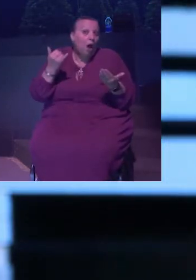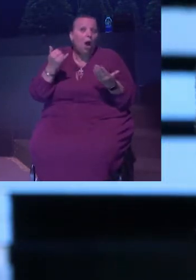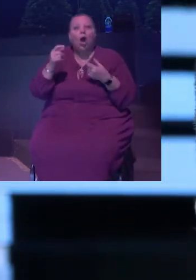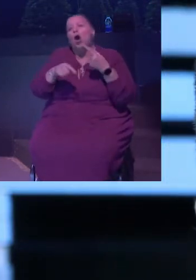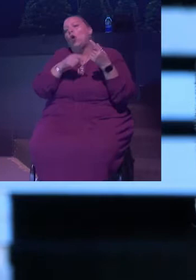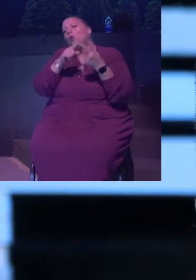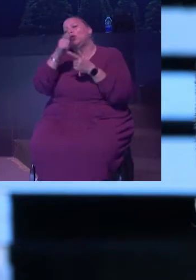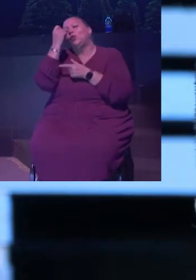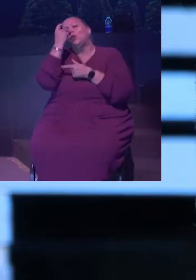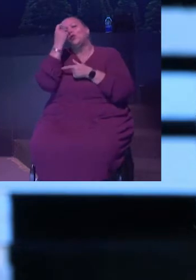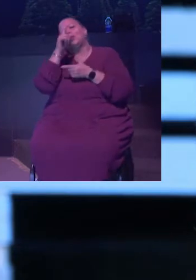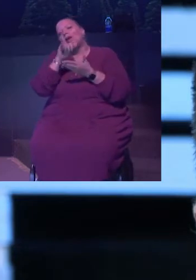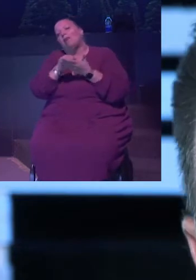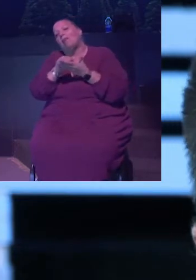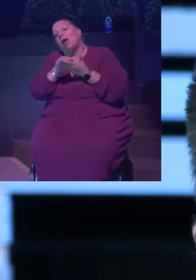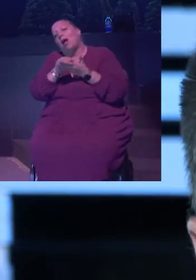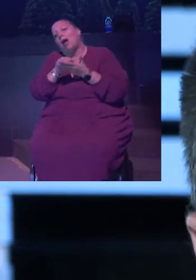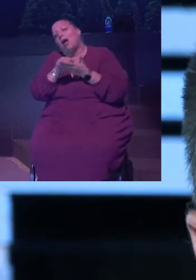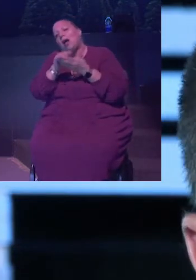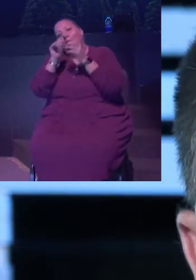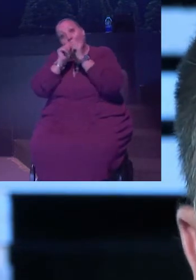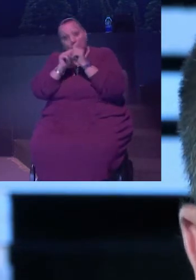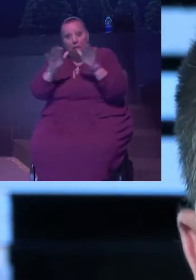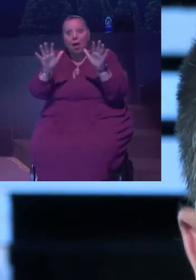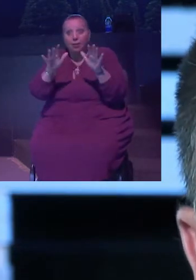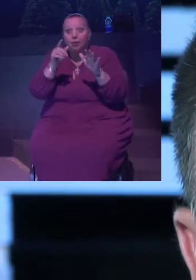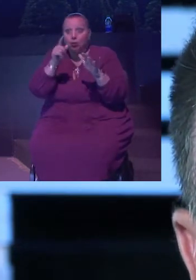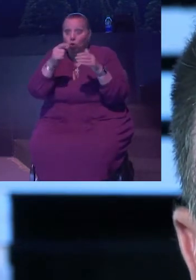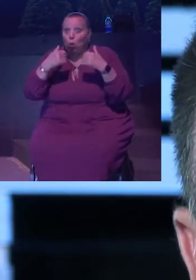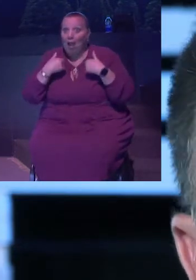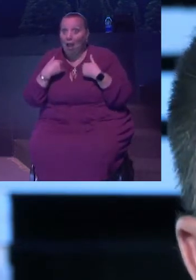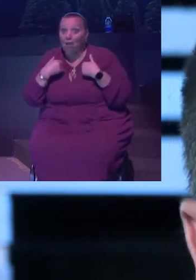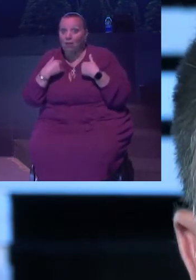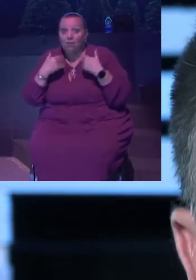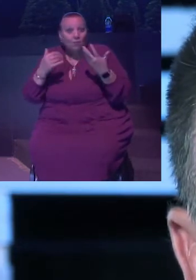you understand that the blessings that you have